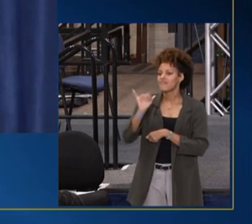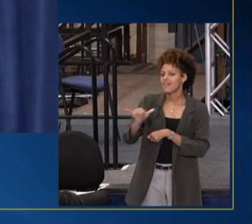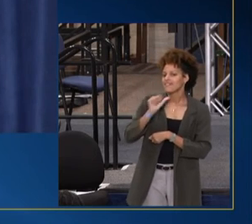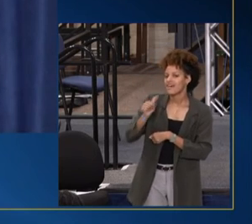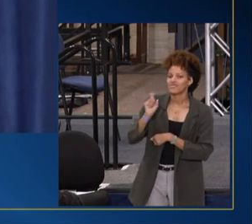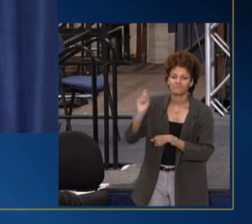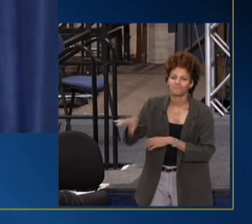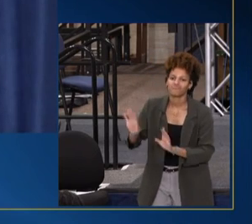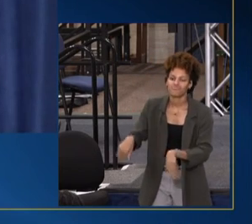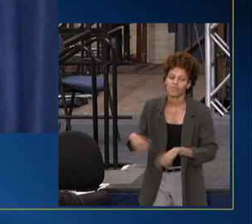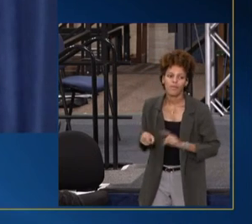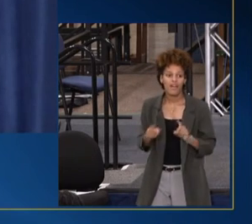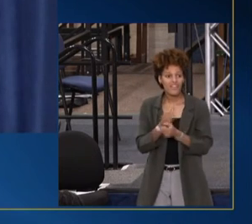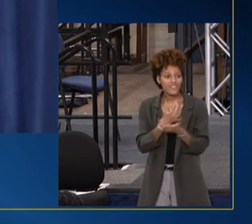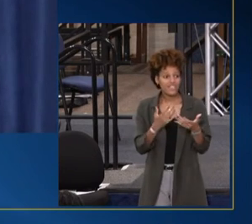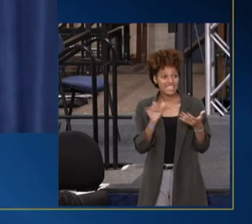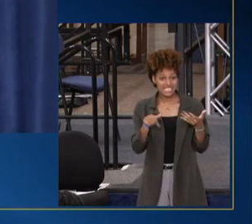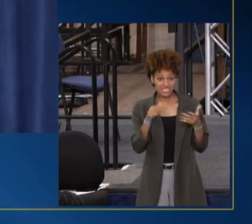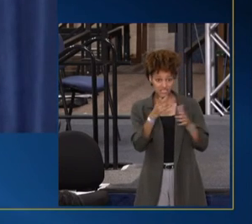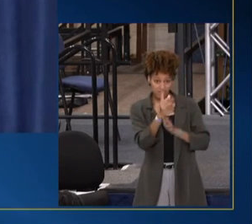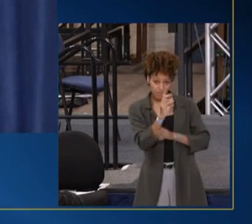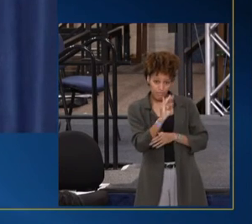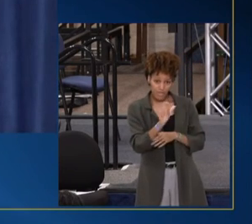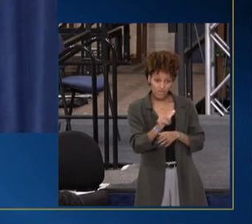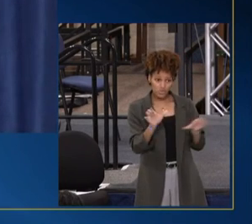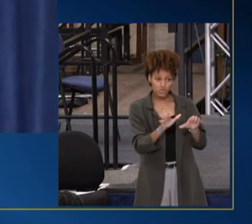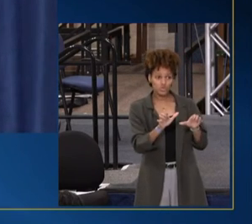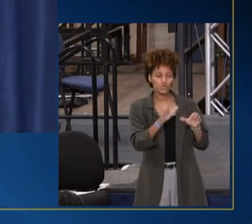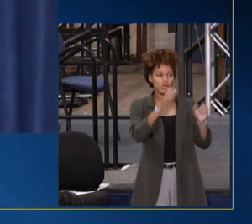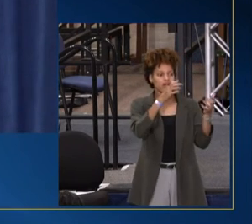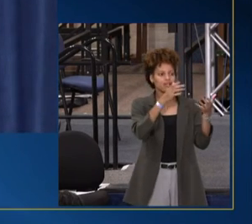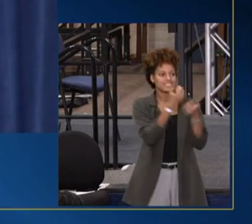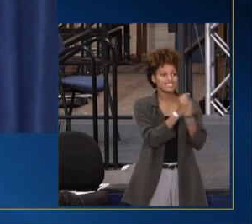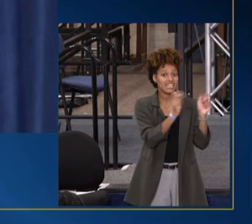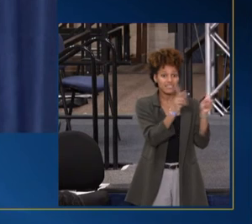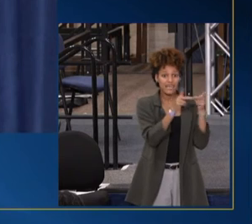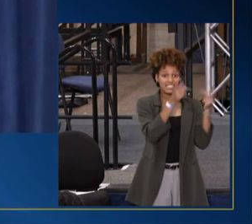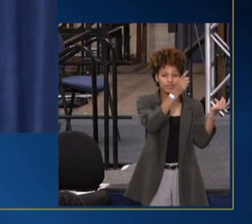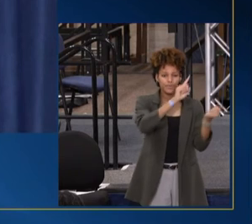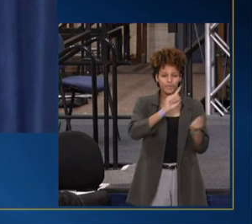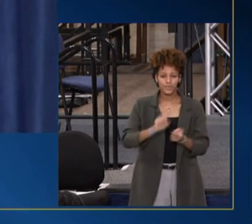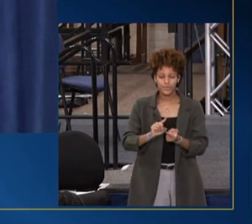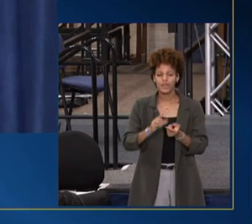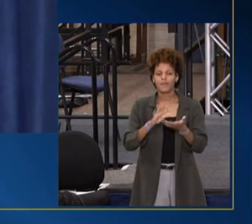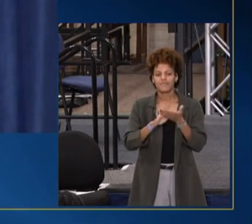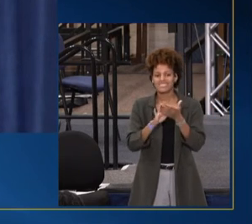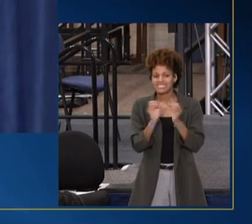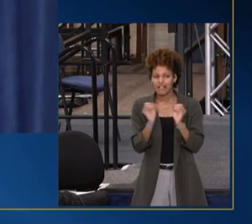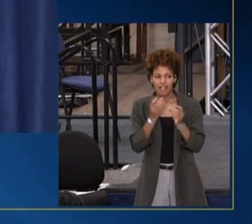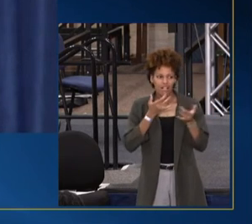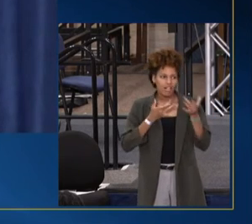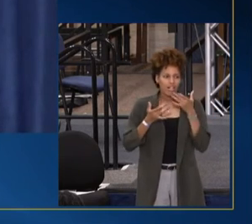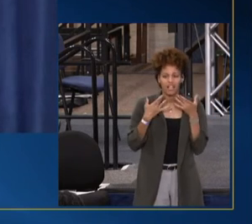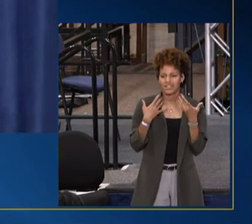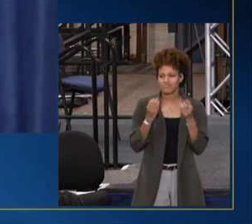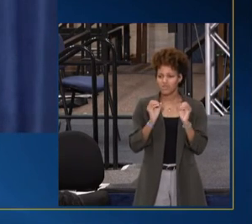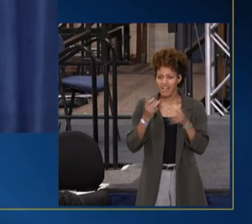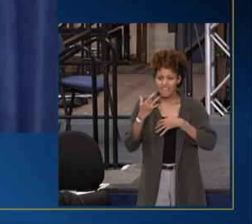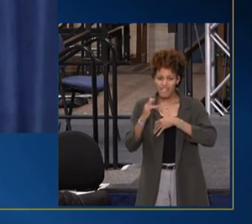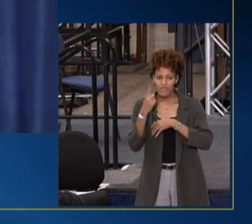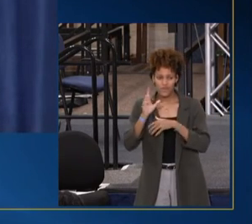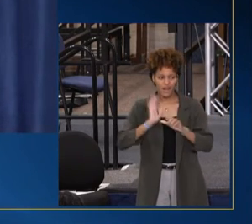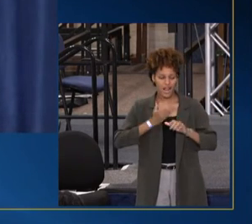all of these things do is they shrink these numbers of safe and affirming spaces available to our LGBTQ